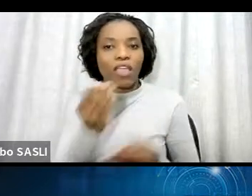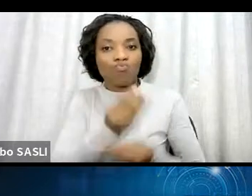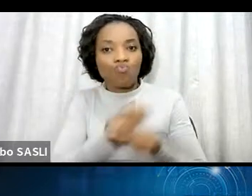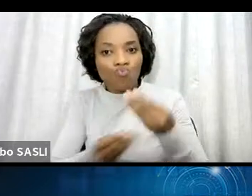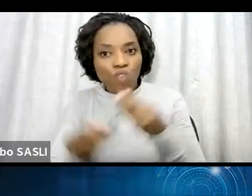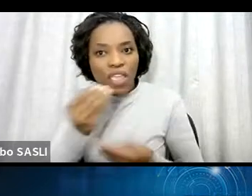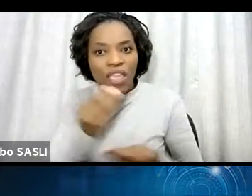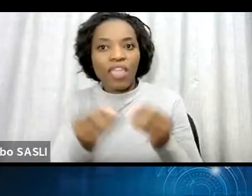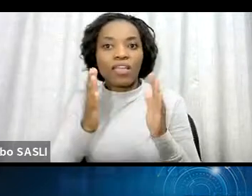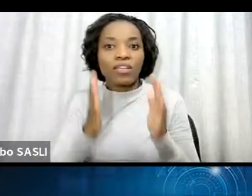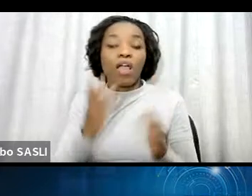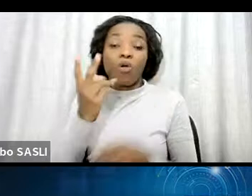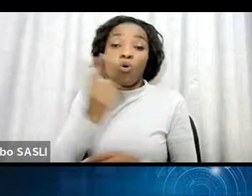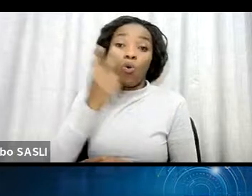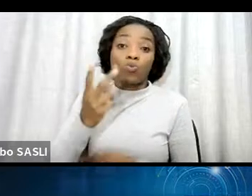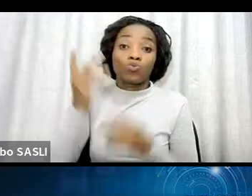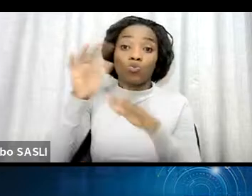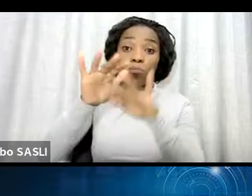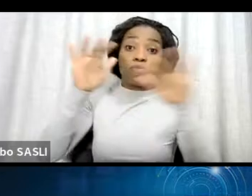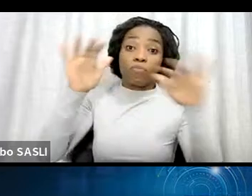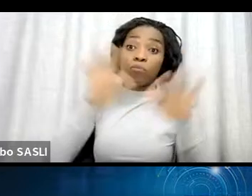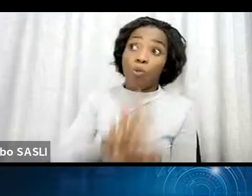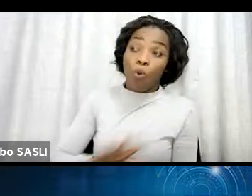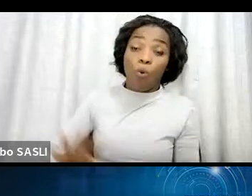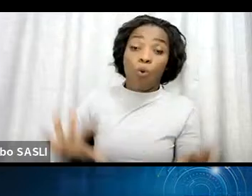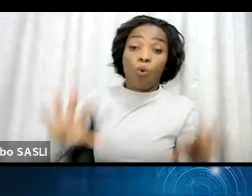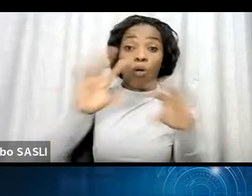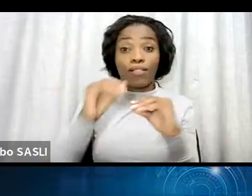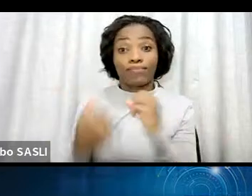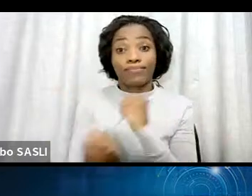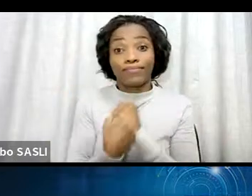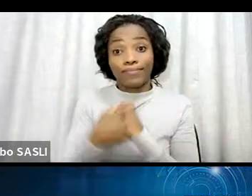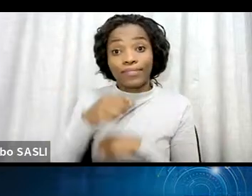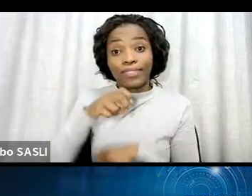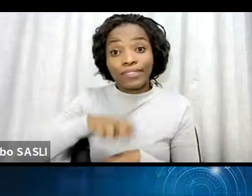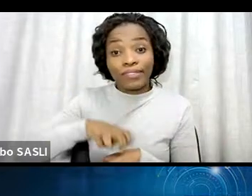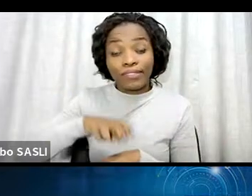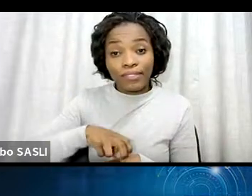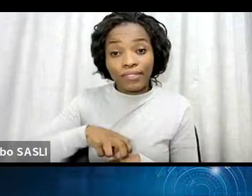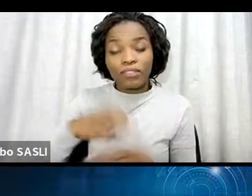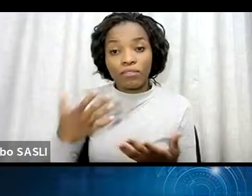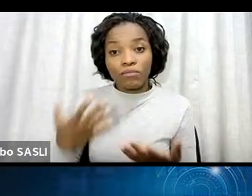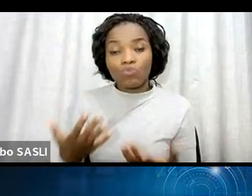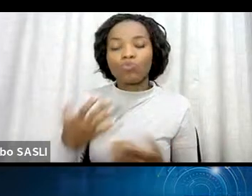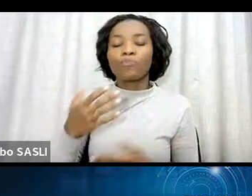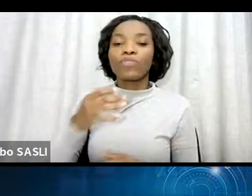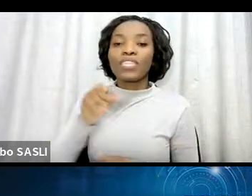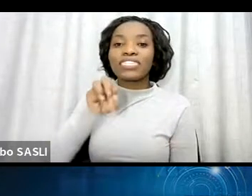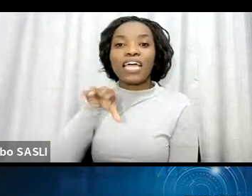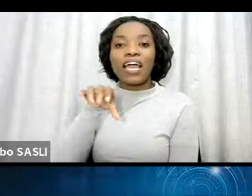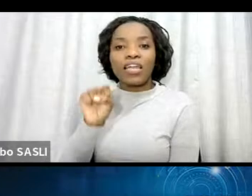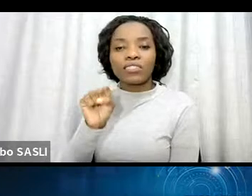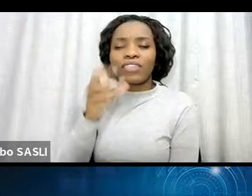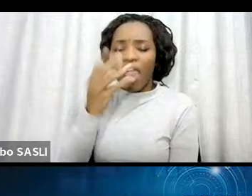large. As a result, SARS has a variety of channels that are available to